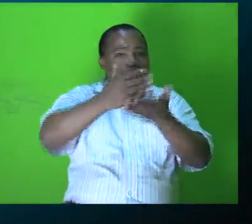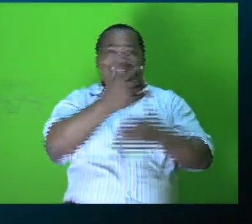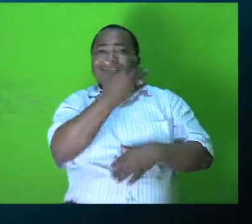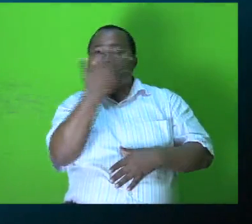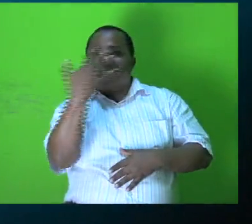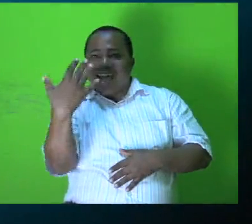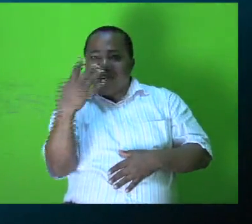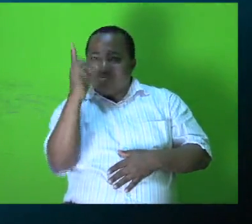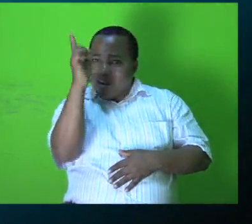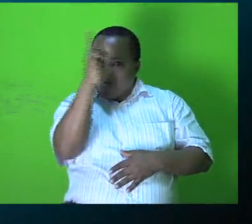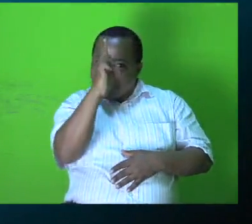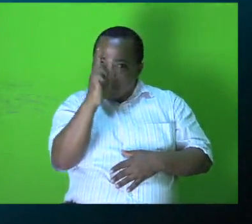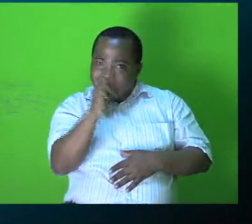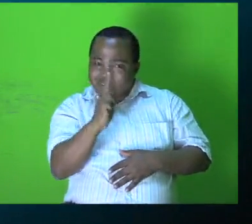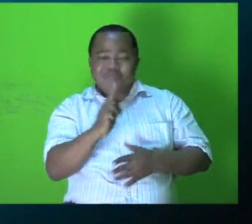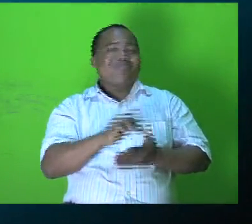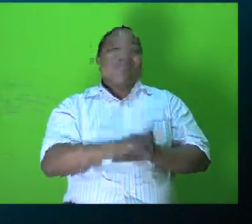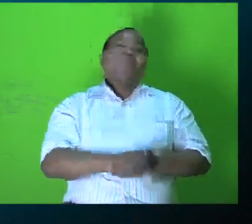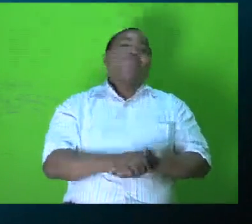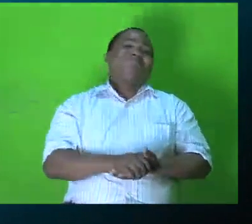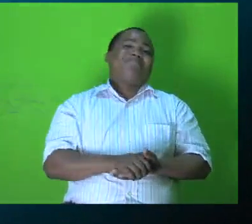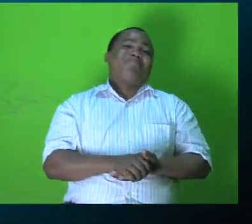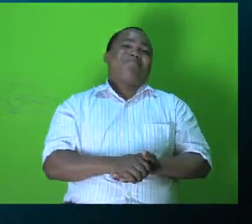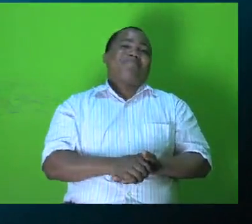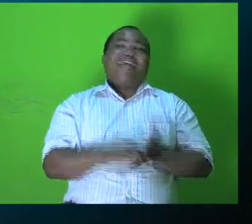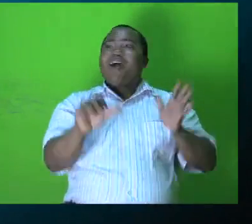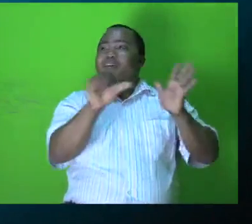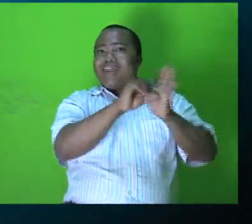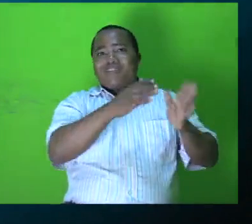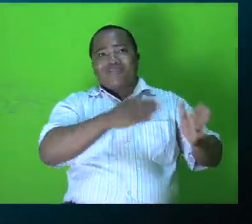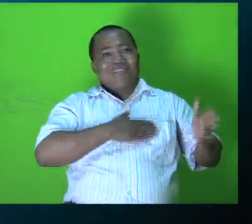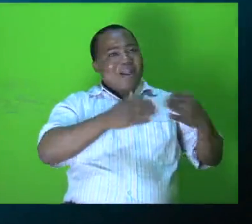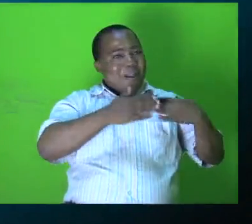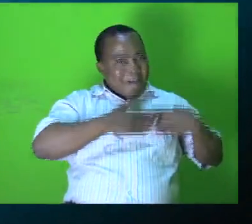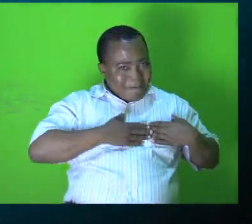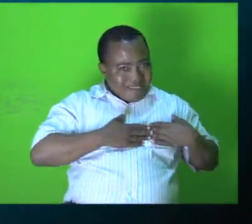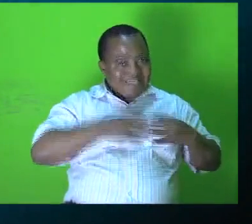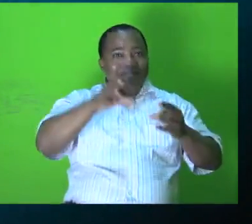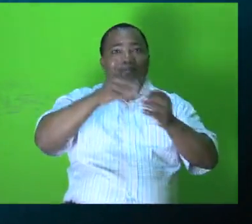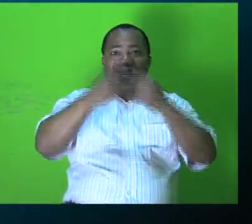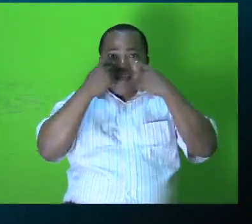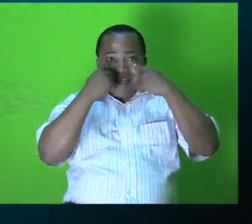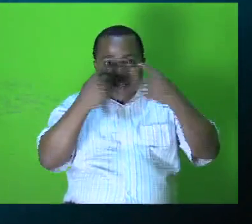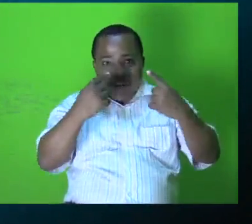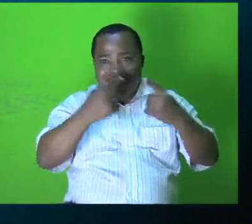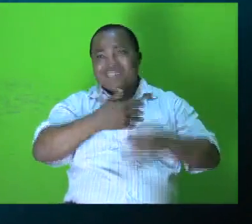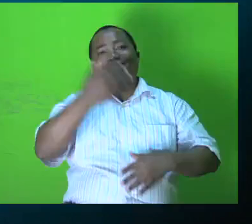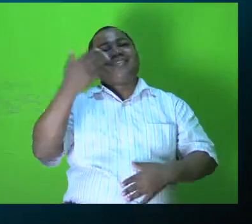of chromosomes. My dear students and other viewers,